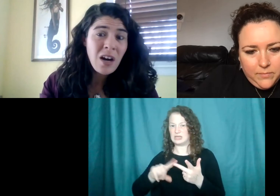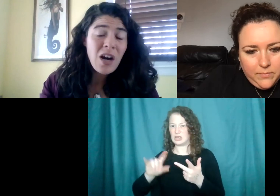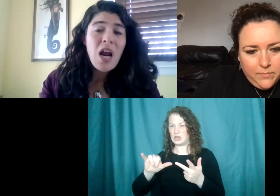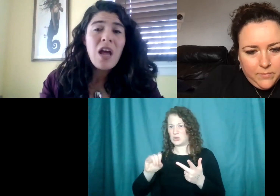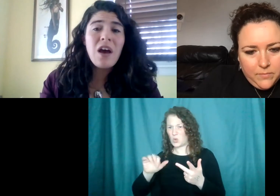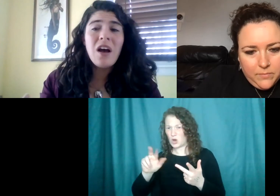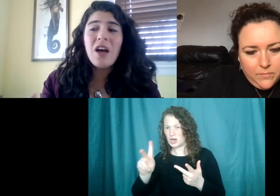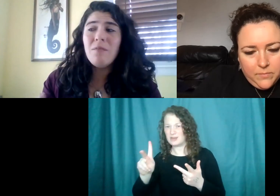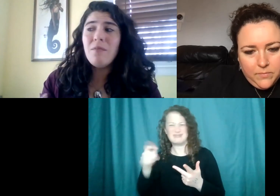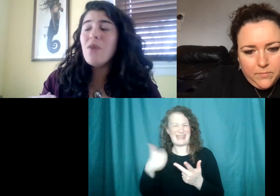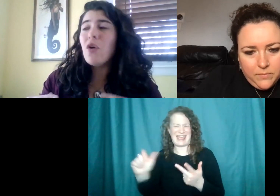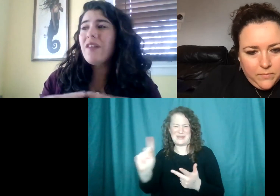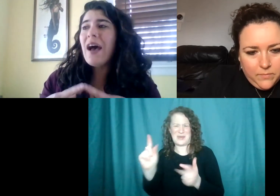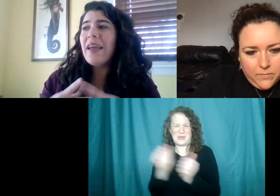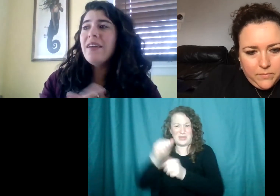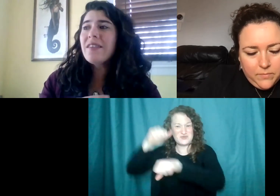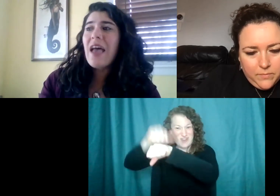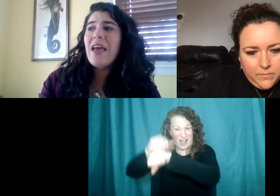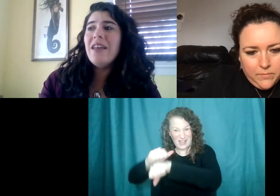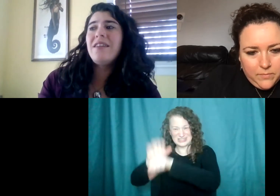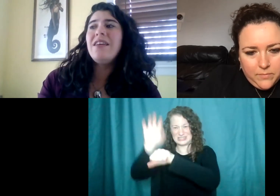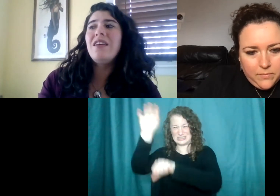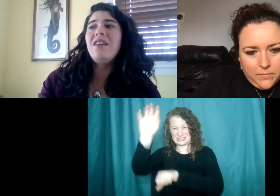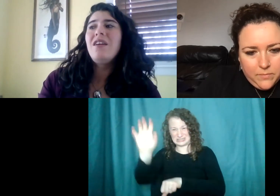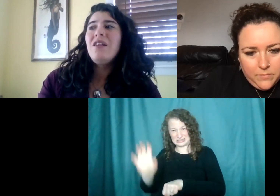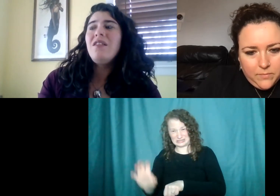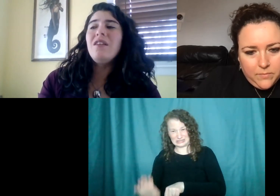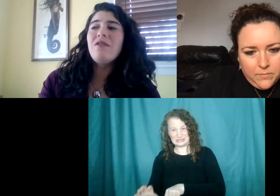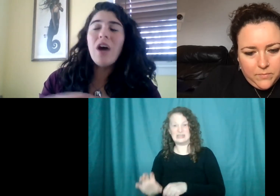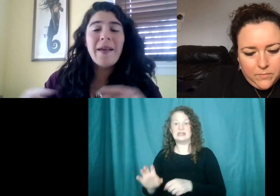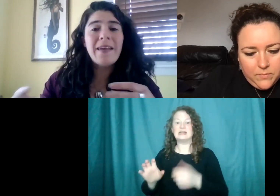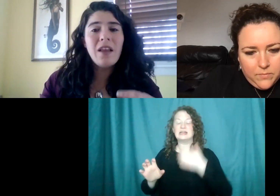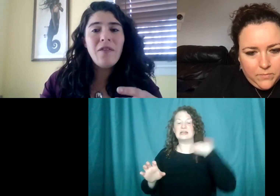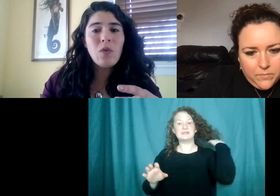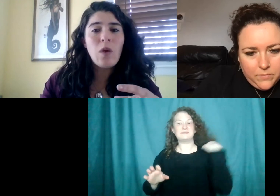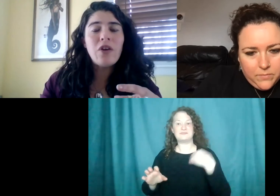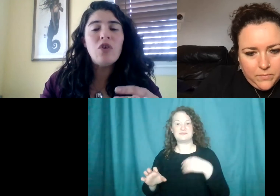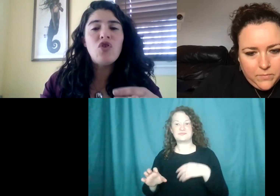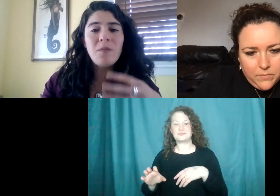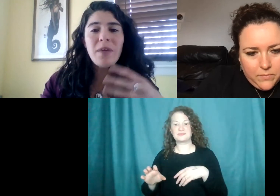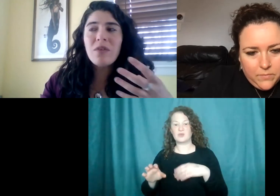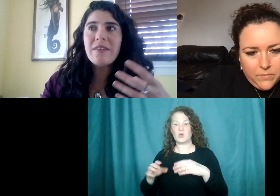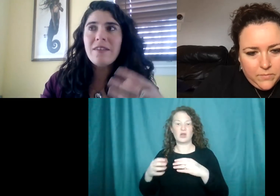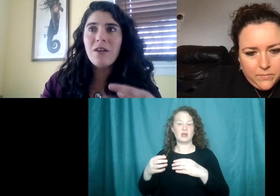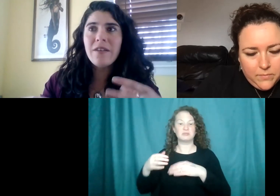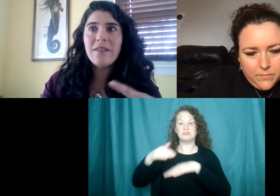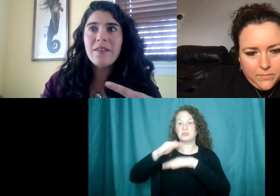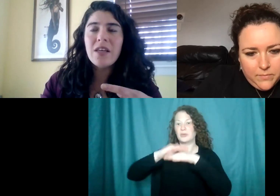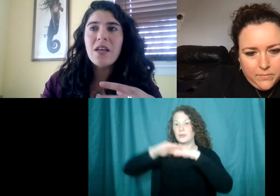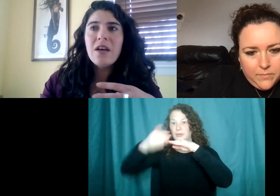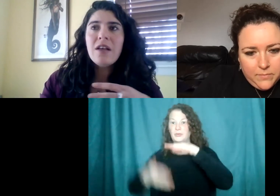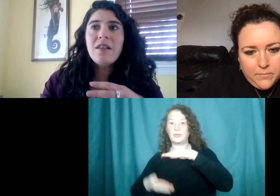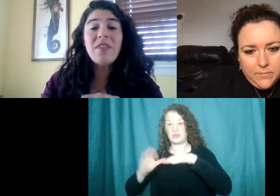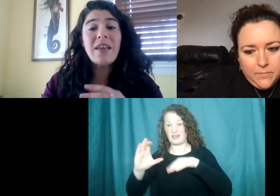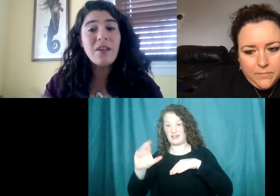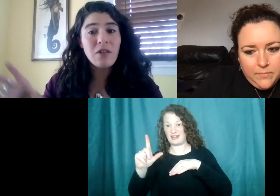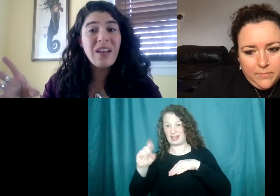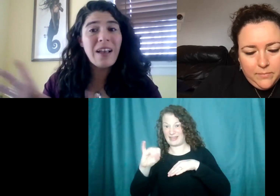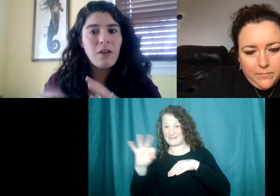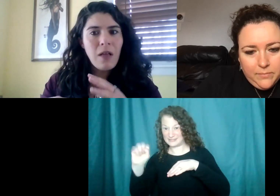everywhere, most hikes end in these rocky cliffs where you should be able to start to see some